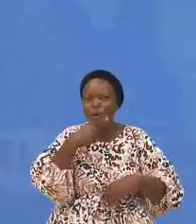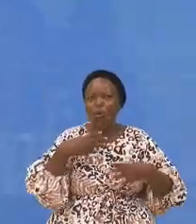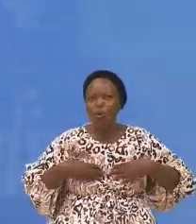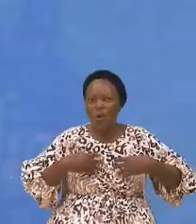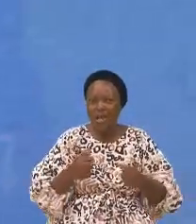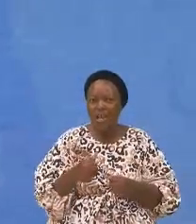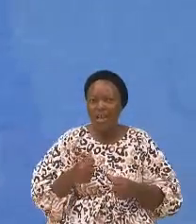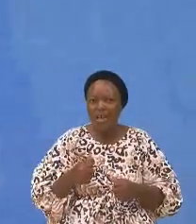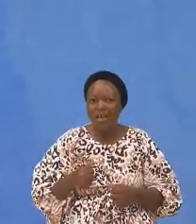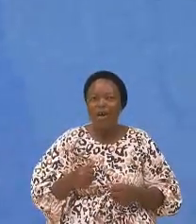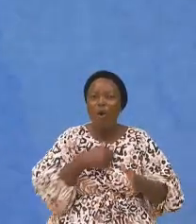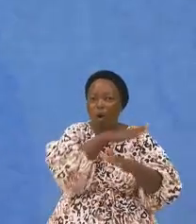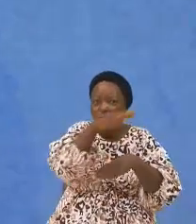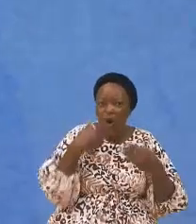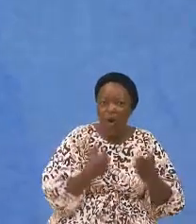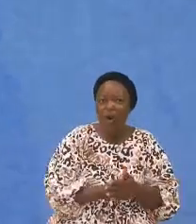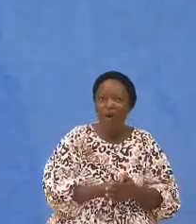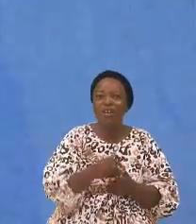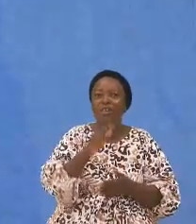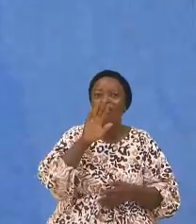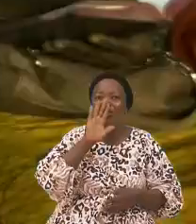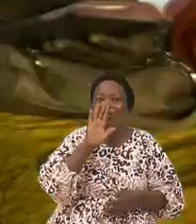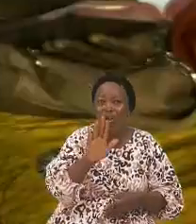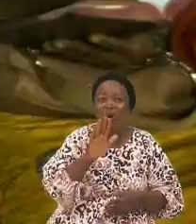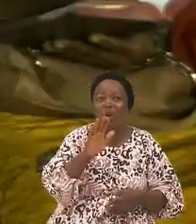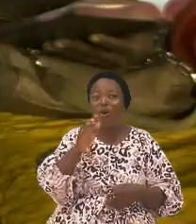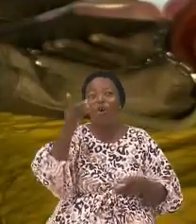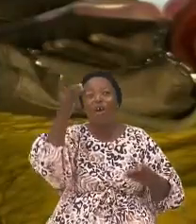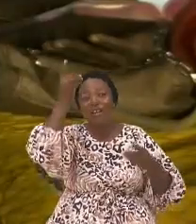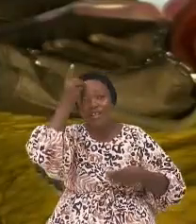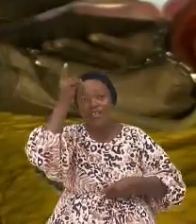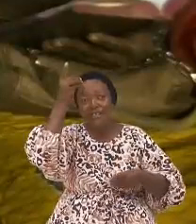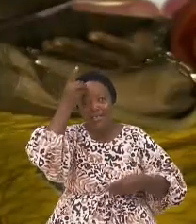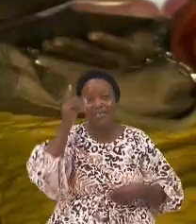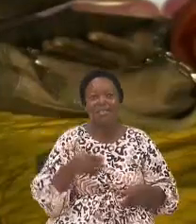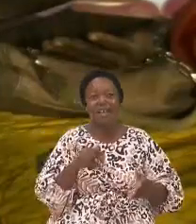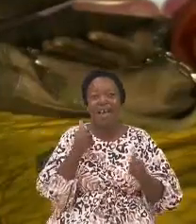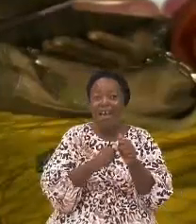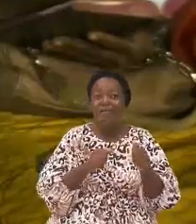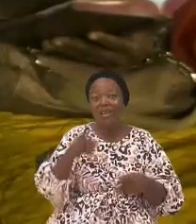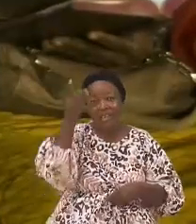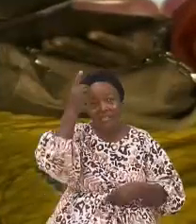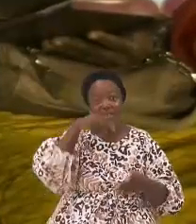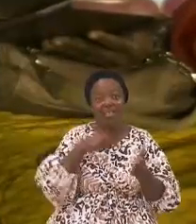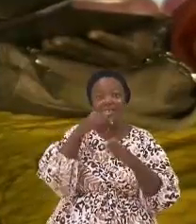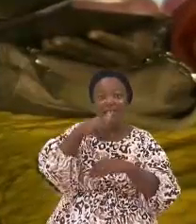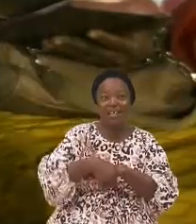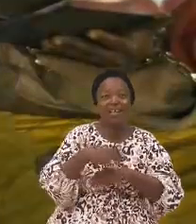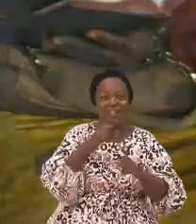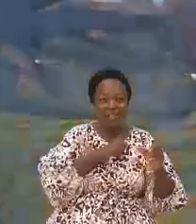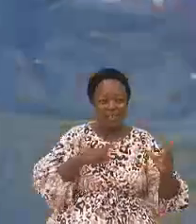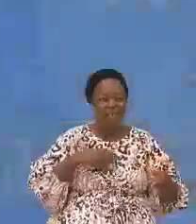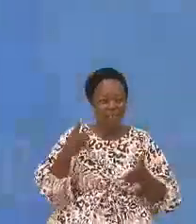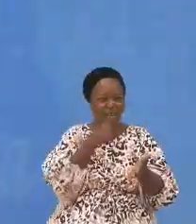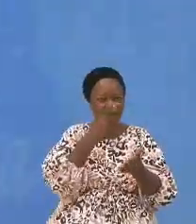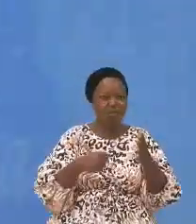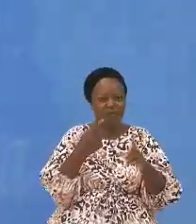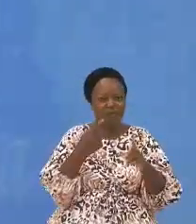Who healeth? Tell me, who healeth? All thy diseases.